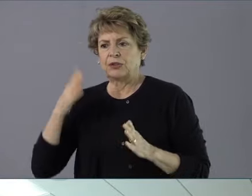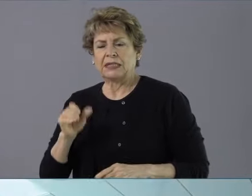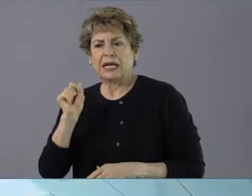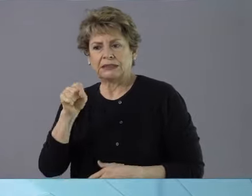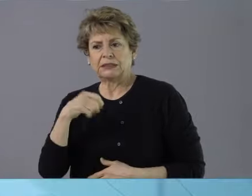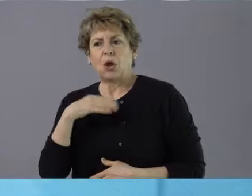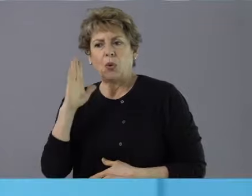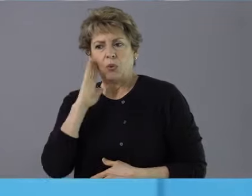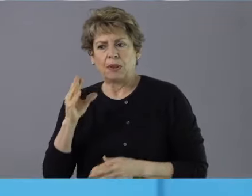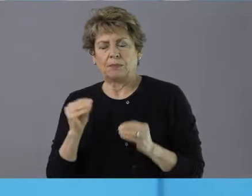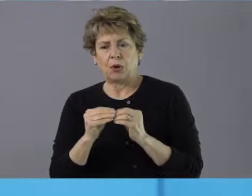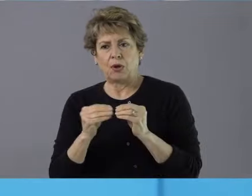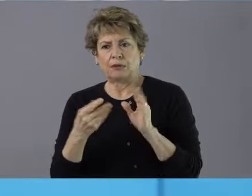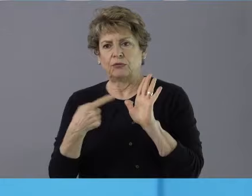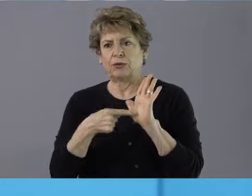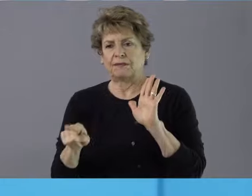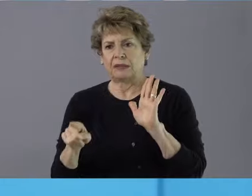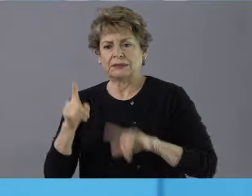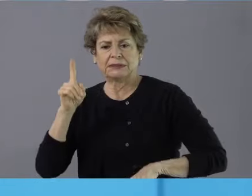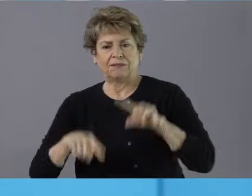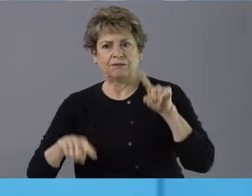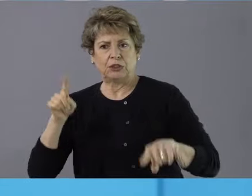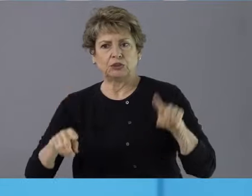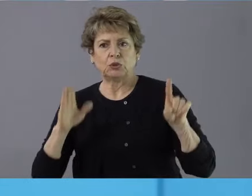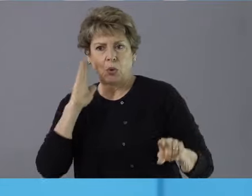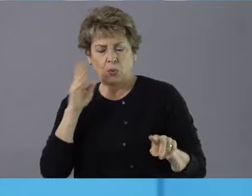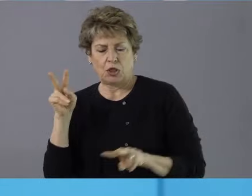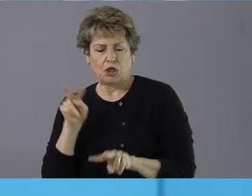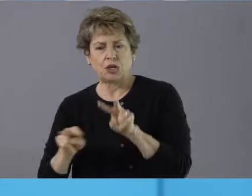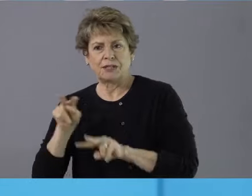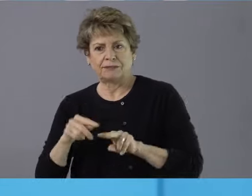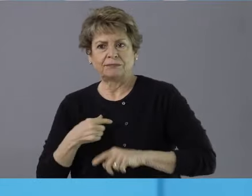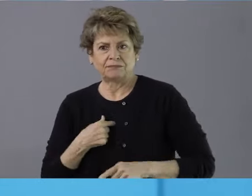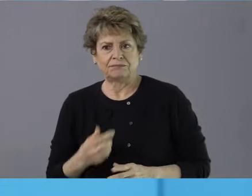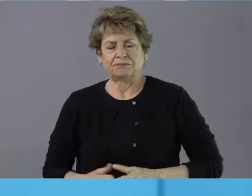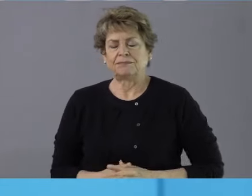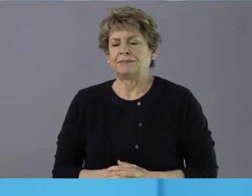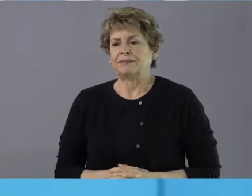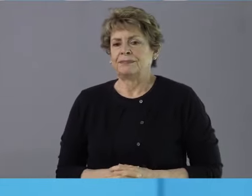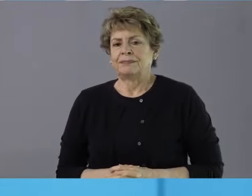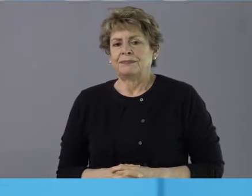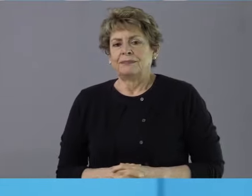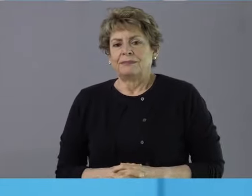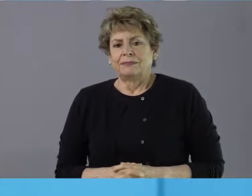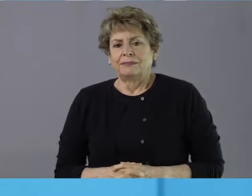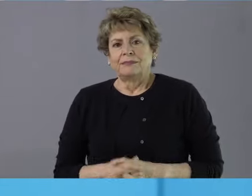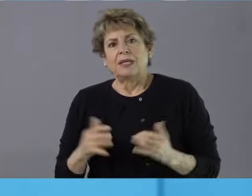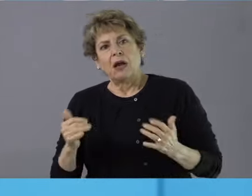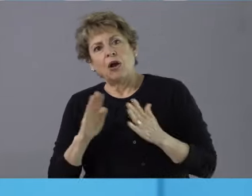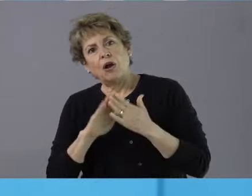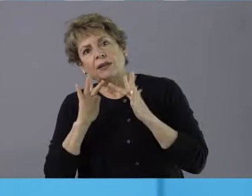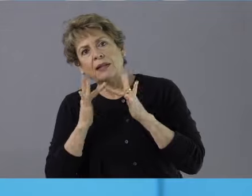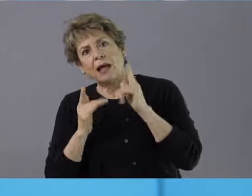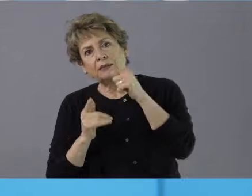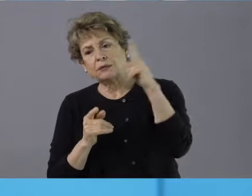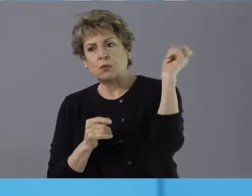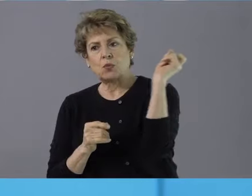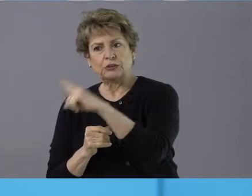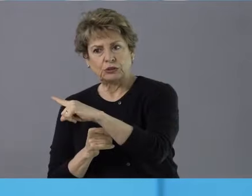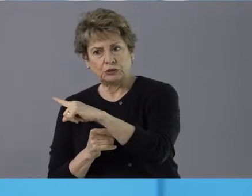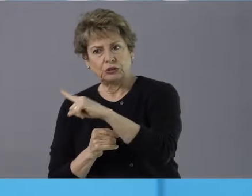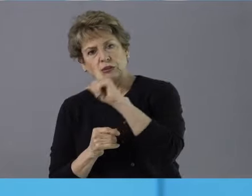Zoom next for one more question. This will be from Brenna Goff from Bloomberg News. Brenna, go ahead. Thank you, and hello,